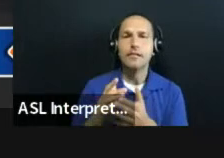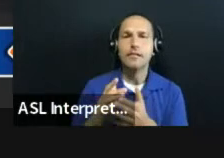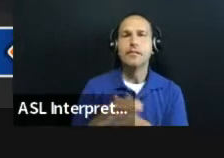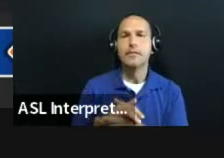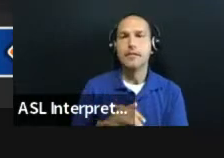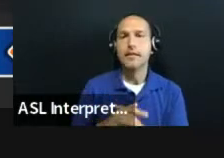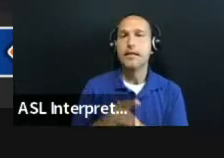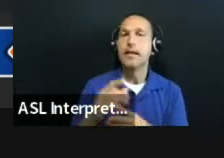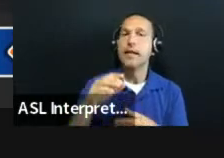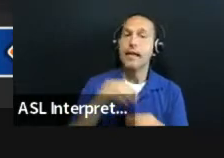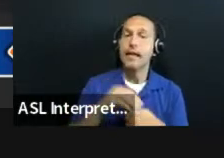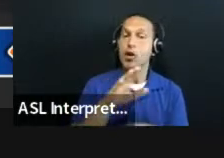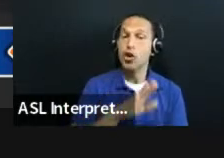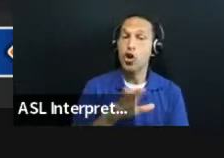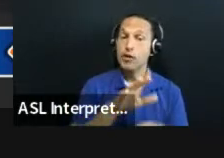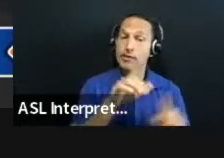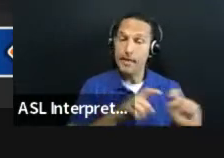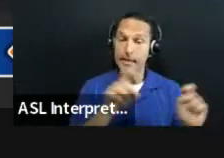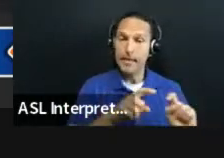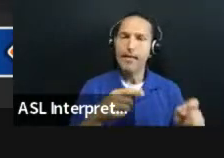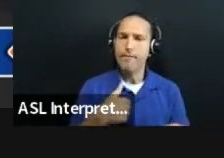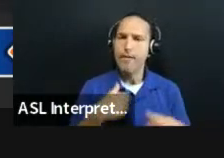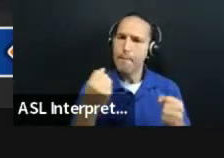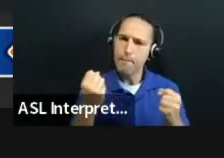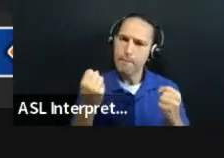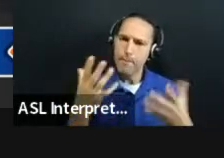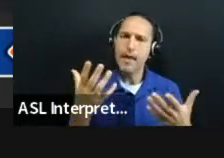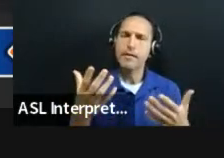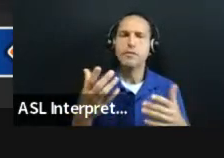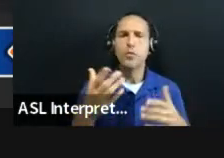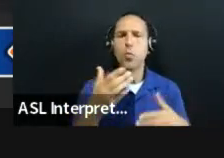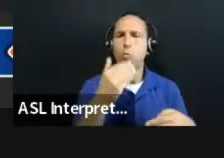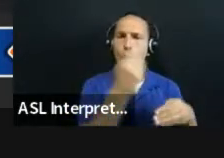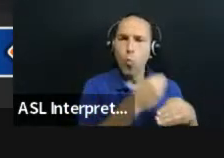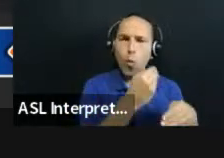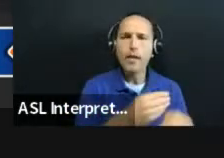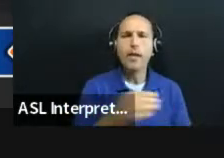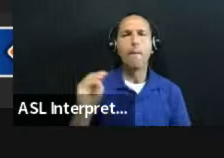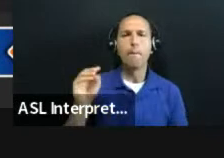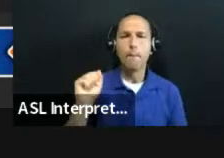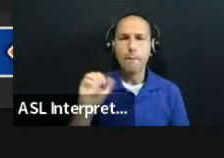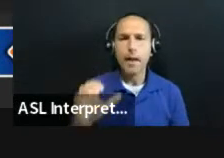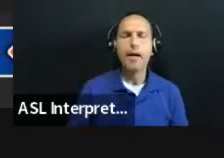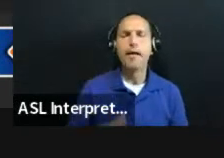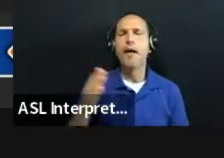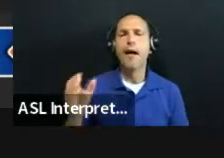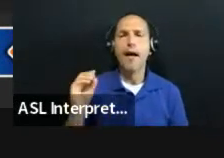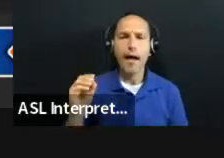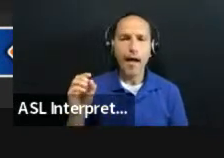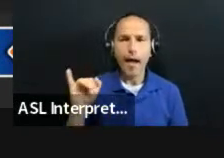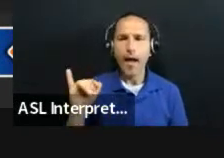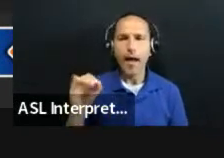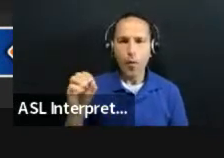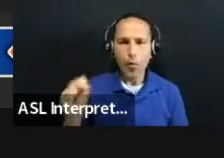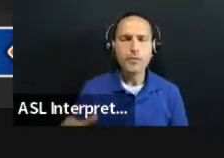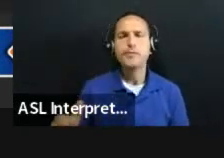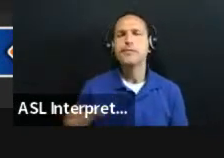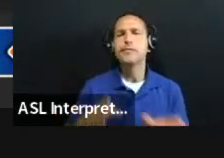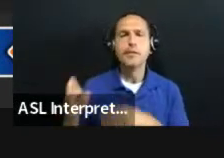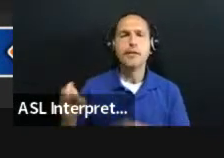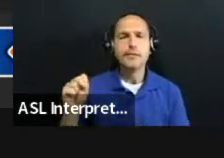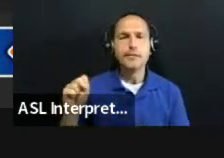that in your testing that you have a good mix of Windows, Mac, iOS,